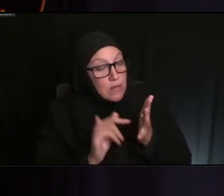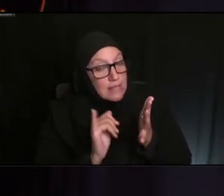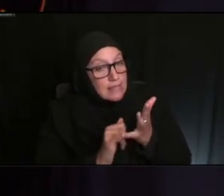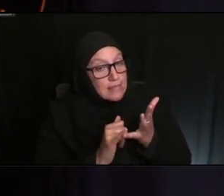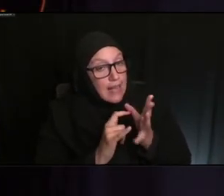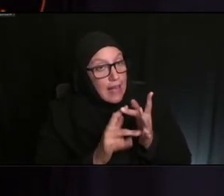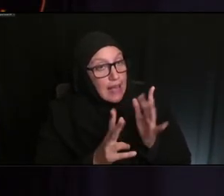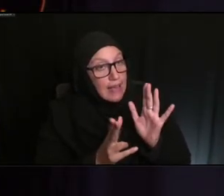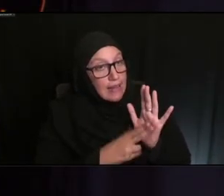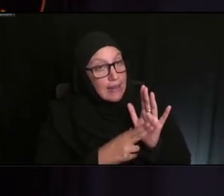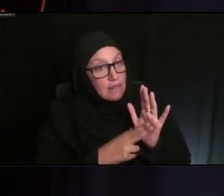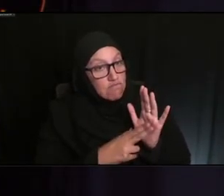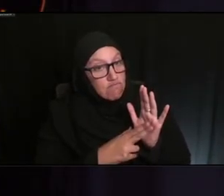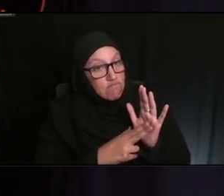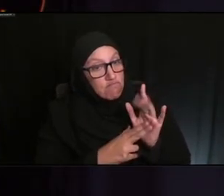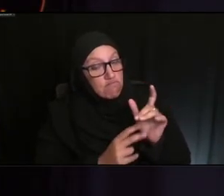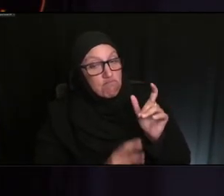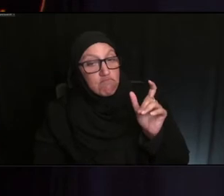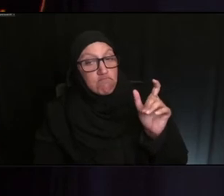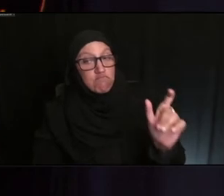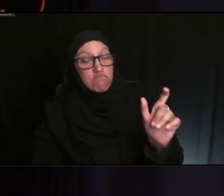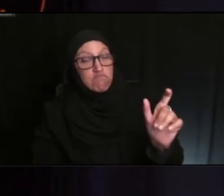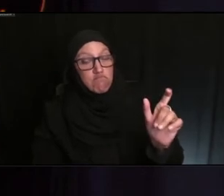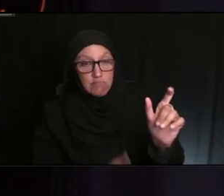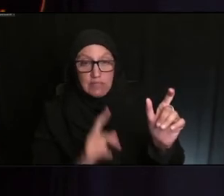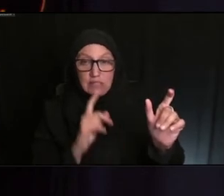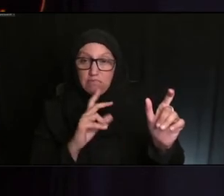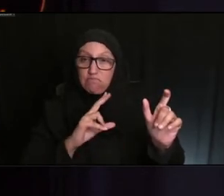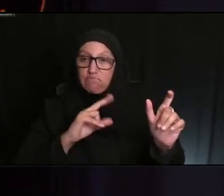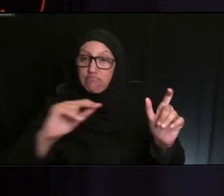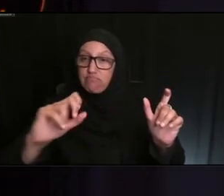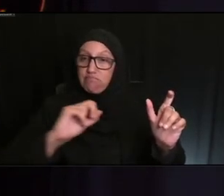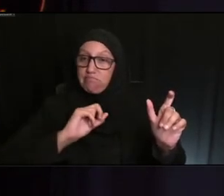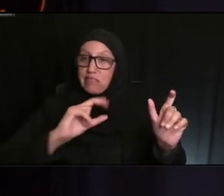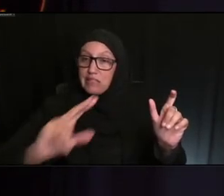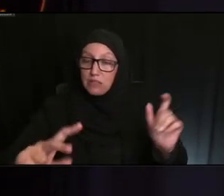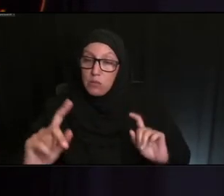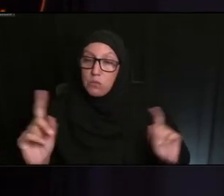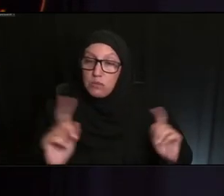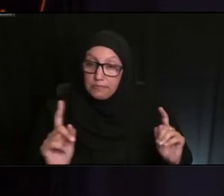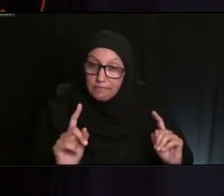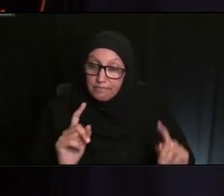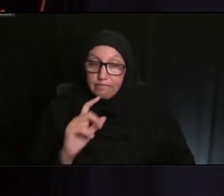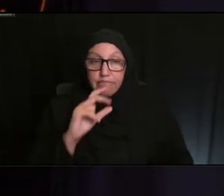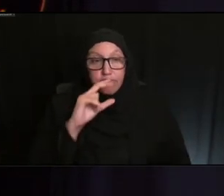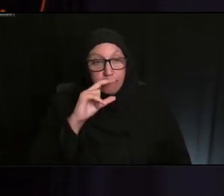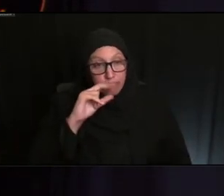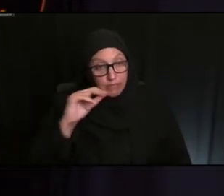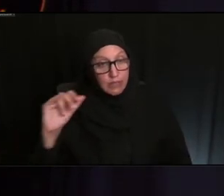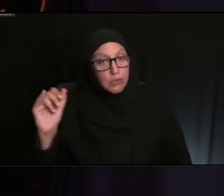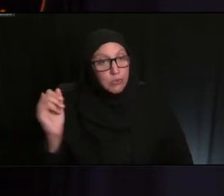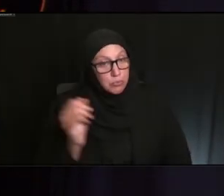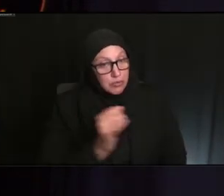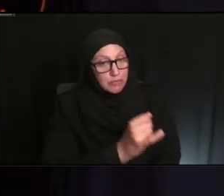Jahiliyyata kufrin wa nifaqin wa dalal.